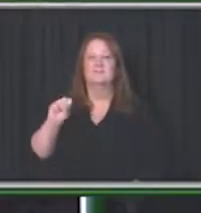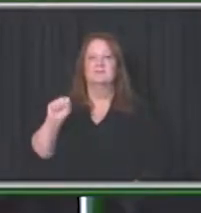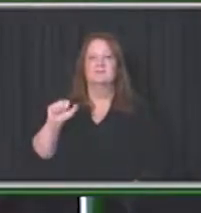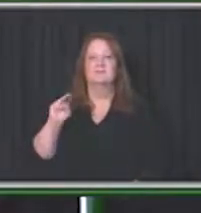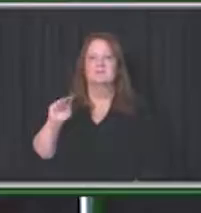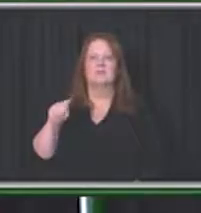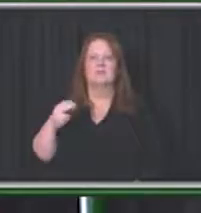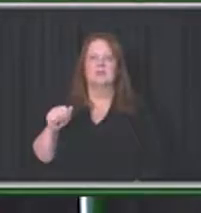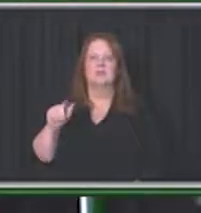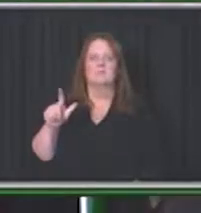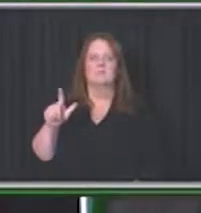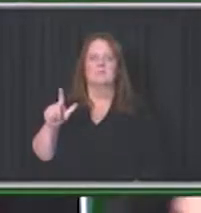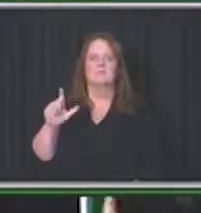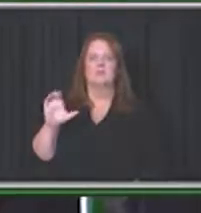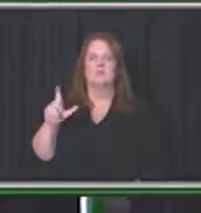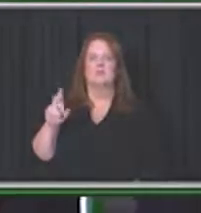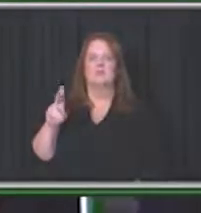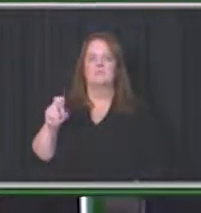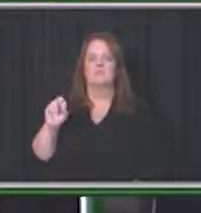Samantha Clevenger.